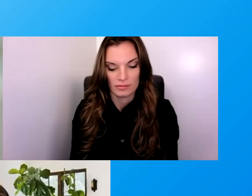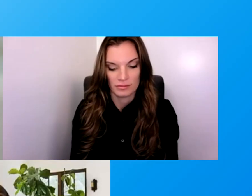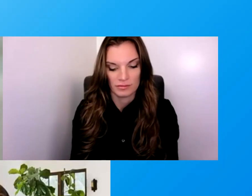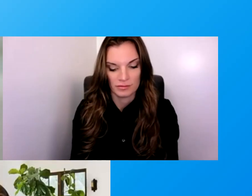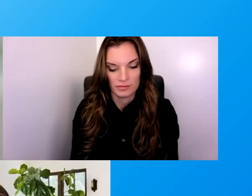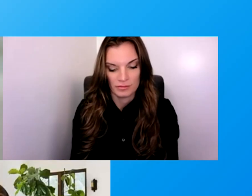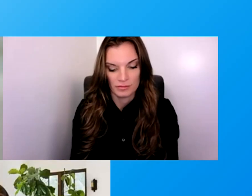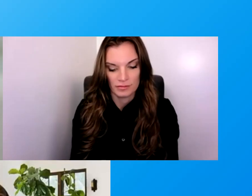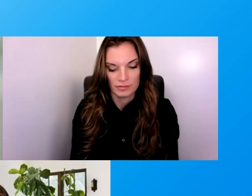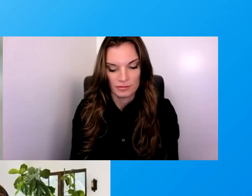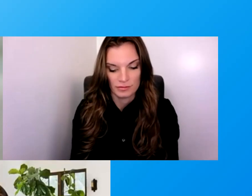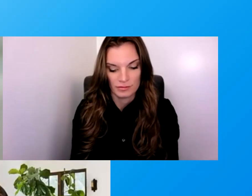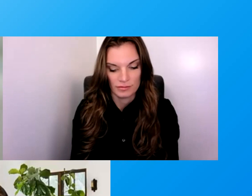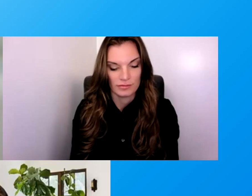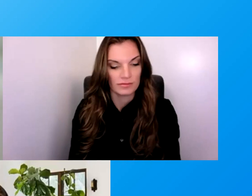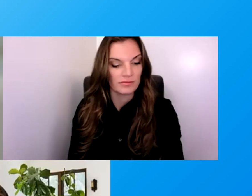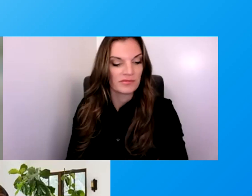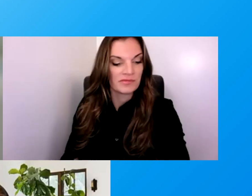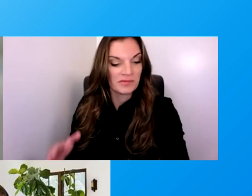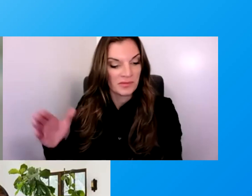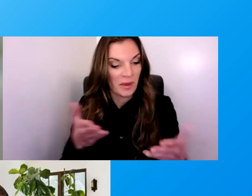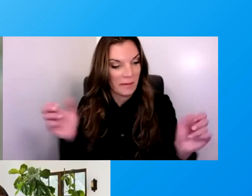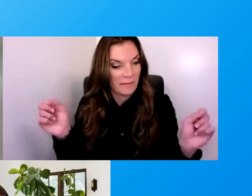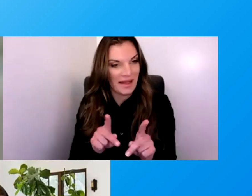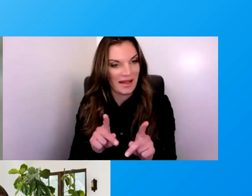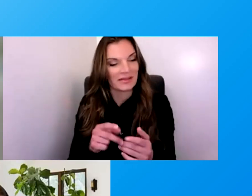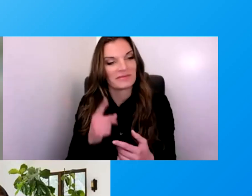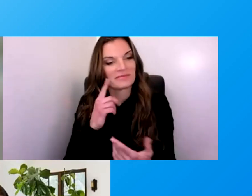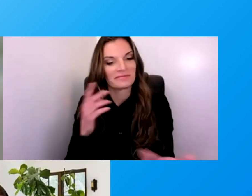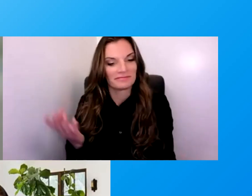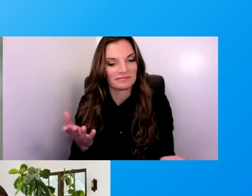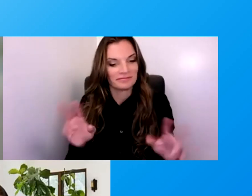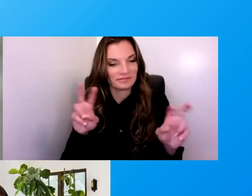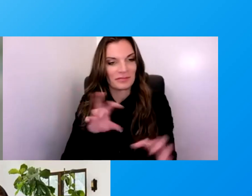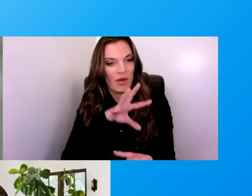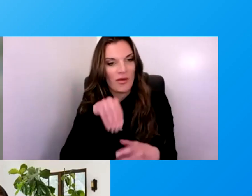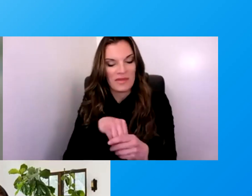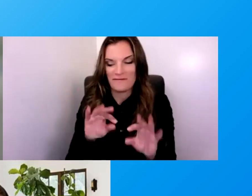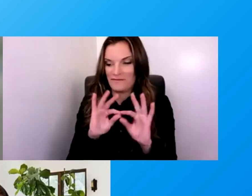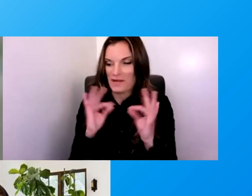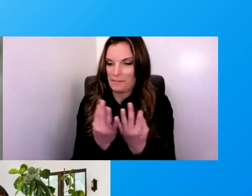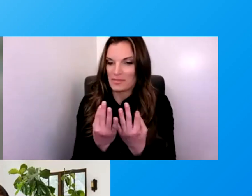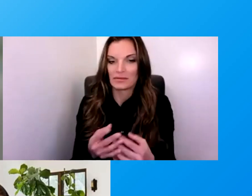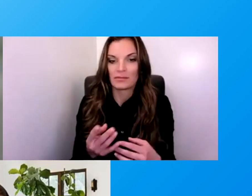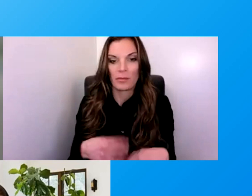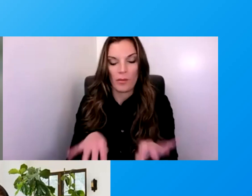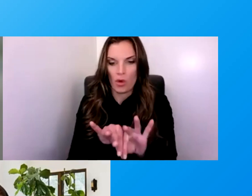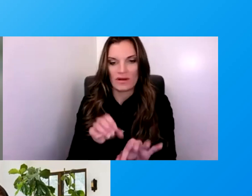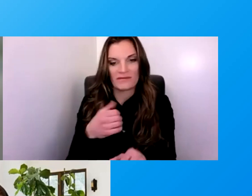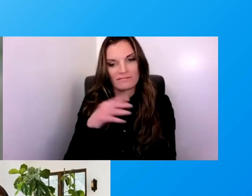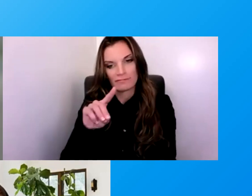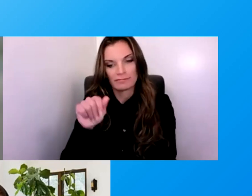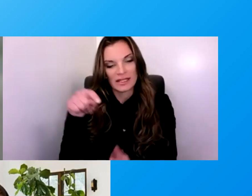Welcome back, everyone, for All in the Family, the importance of disability competence in